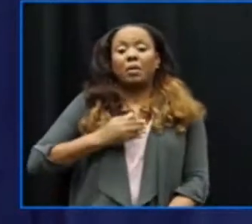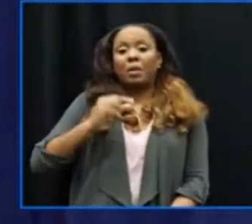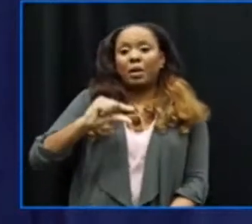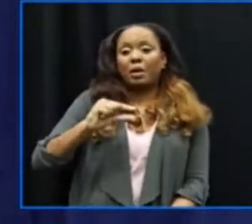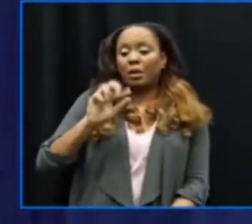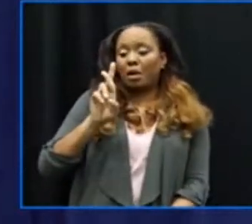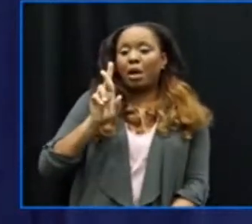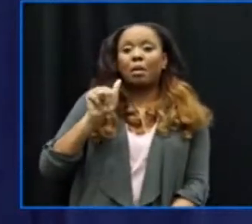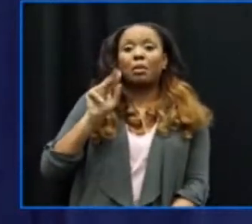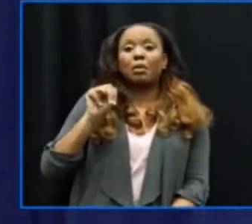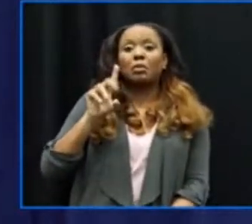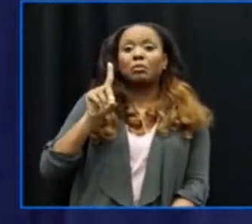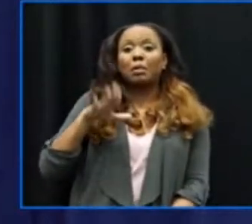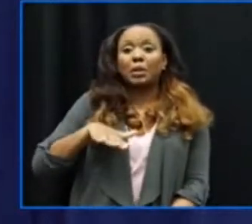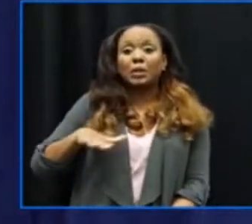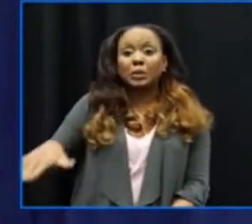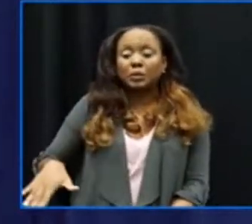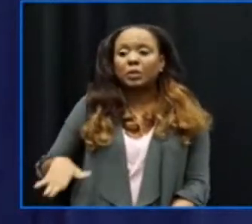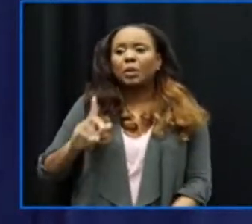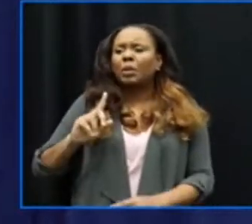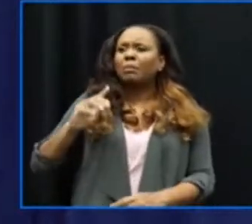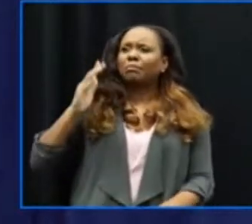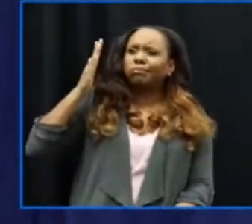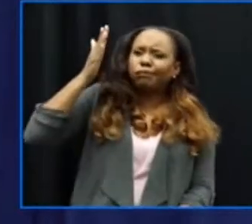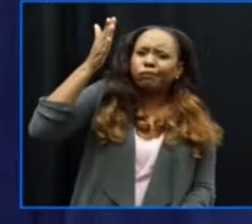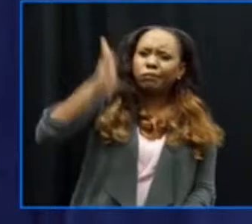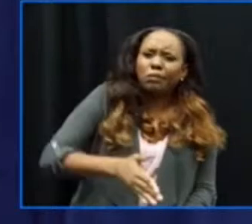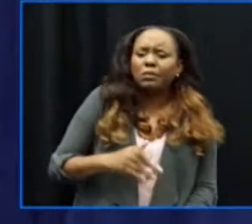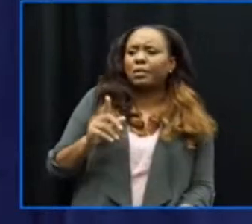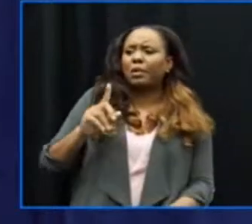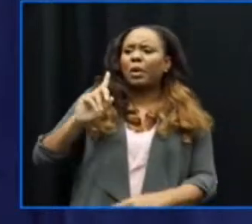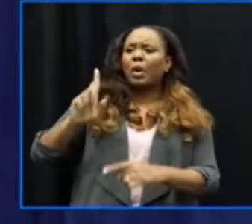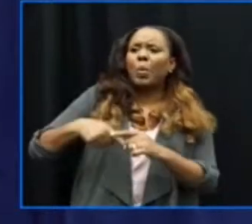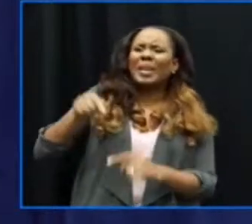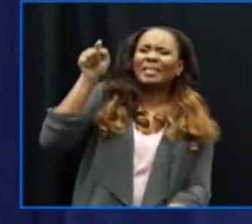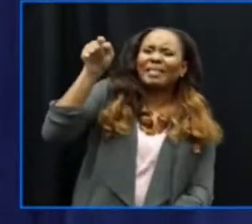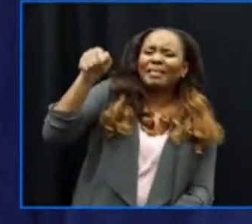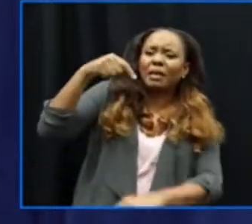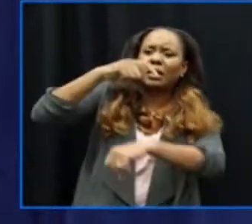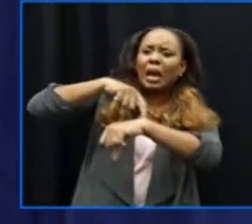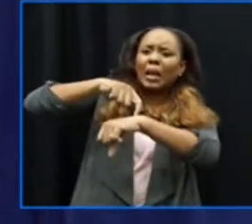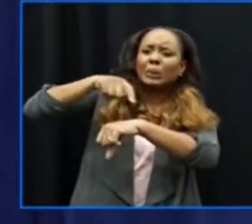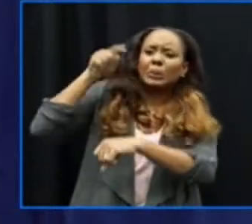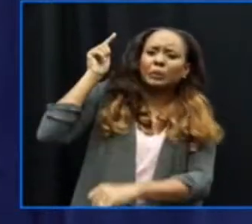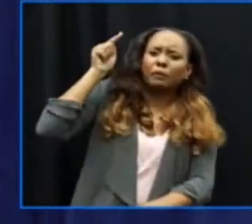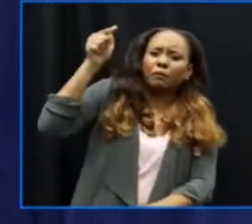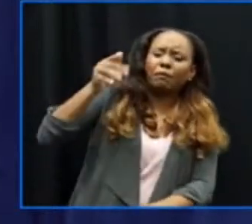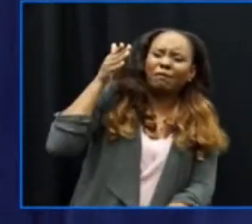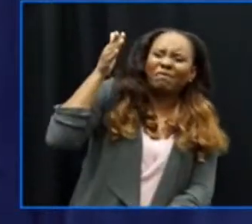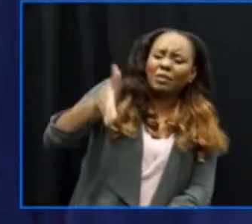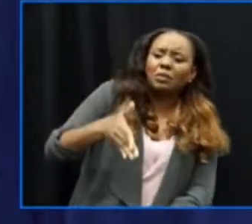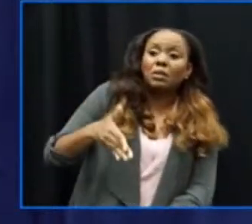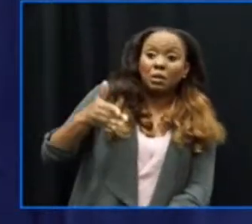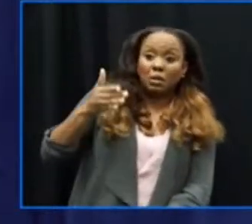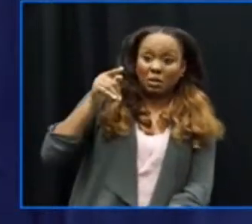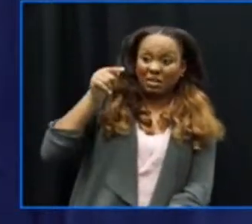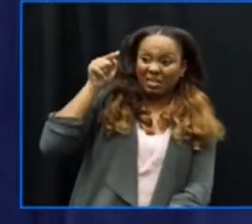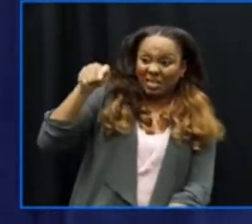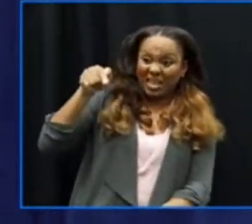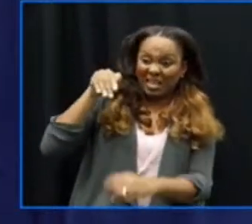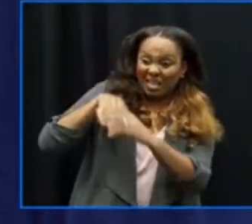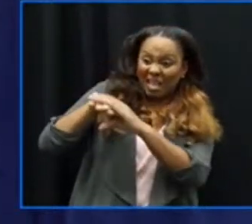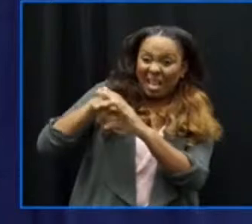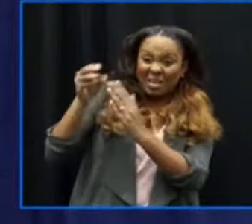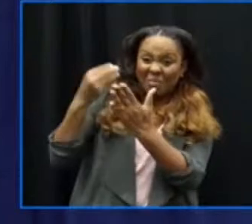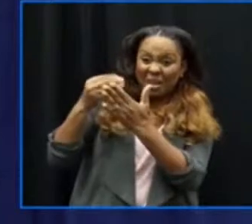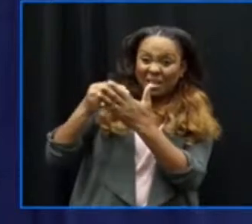promise when it's their turn to get, and hopefully not have them pay more in contributions and get less in benefits than prior generations